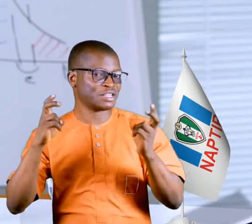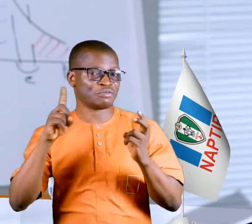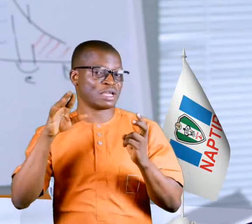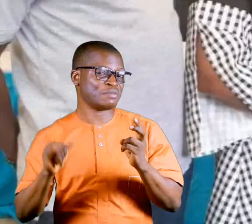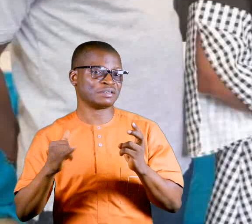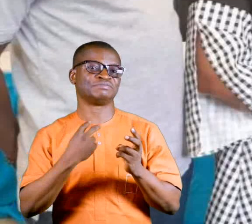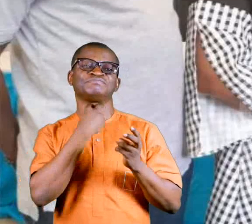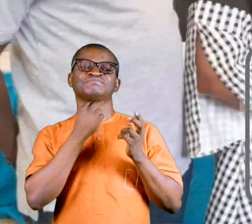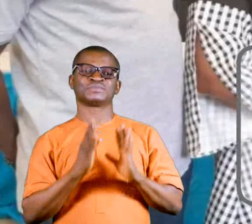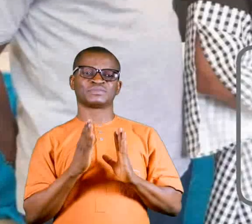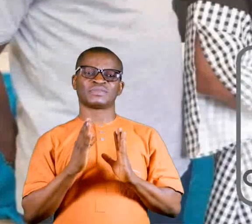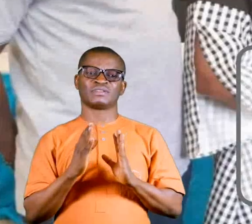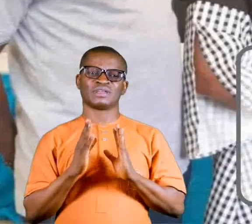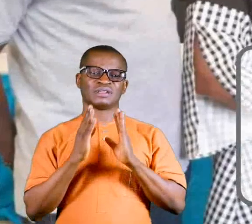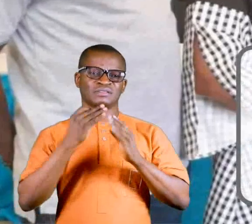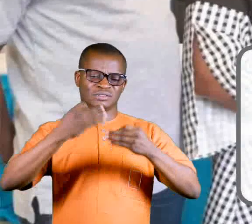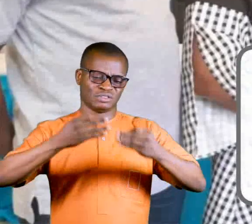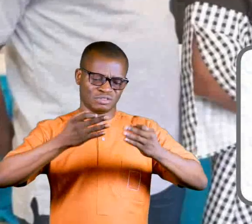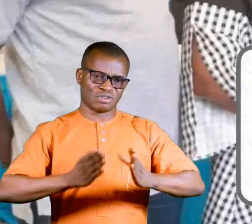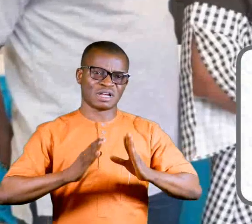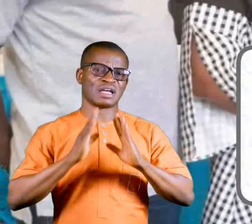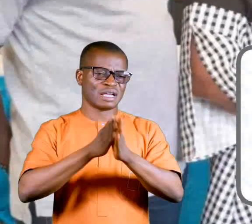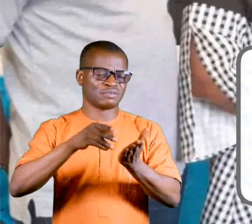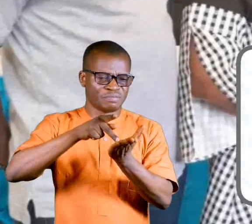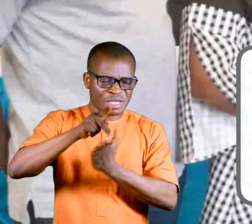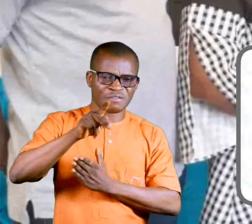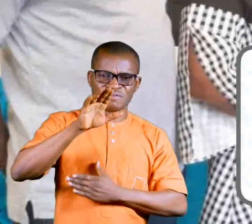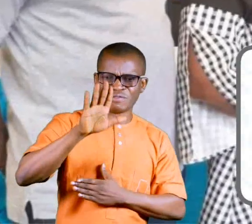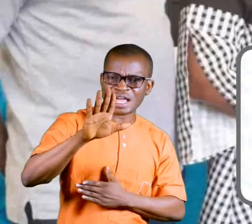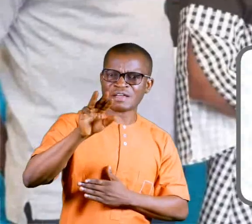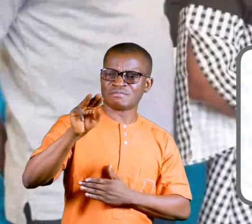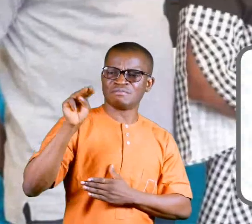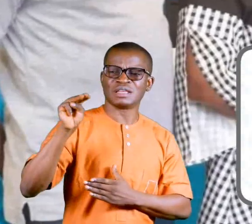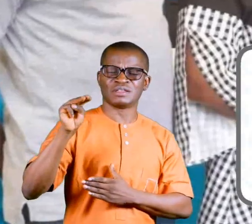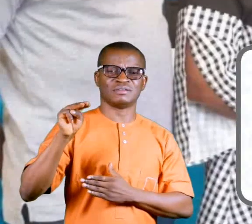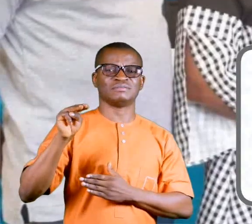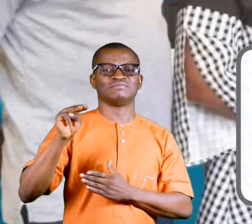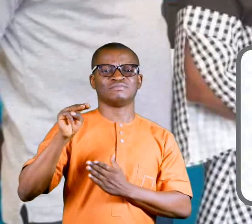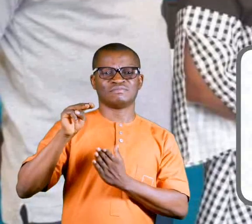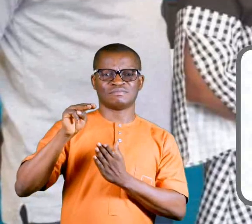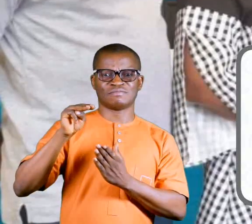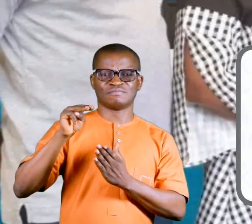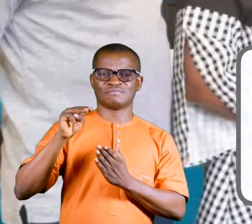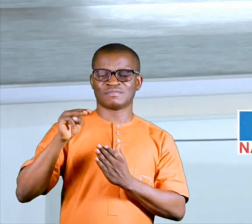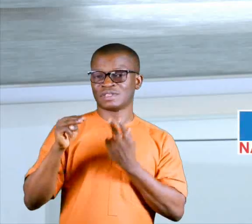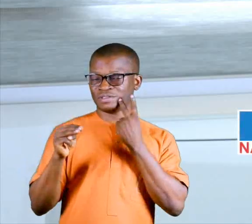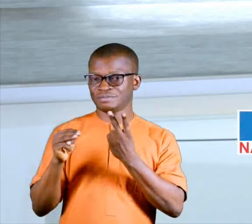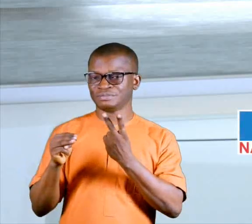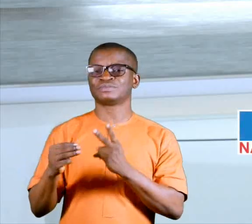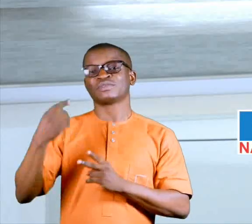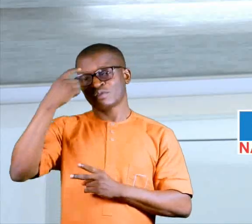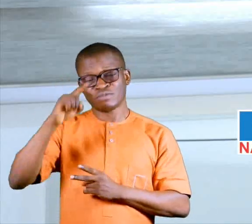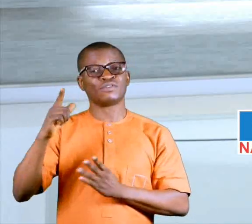case whereby a victim was compensated with 5 million naira as a fine.